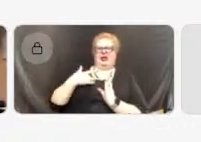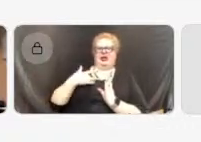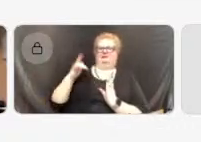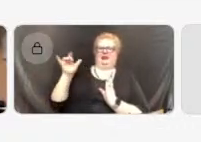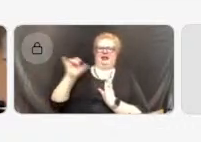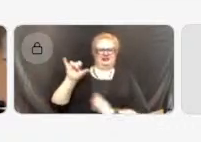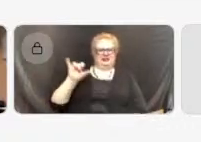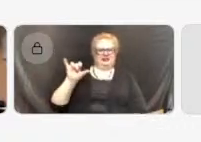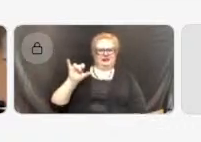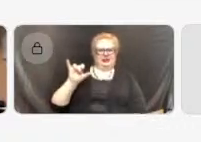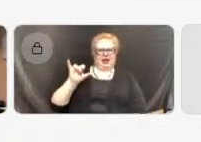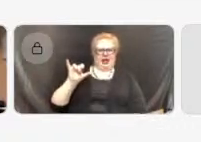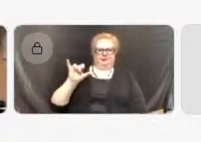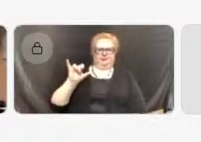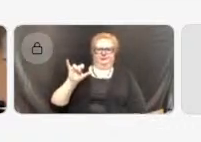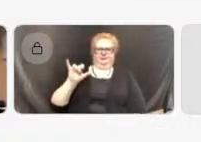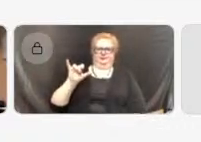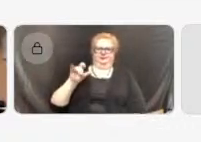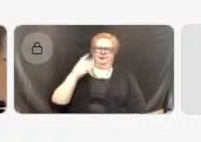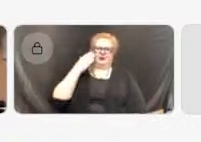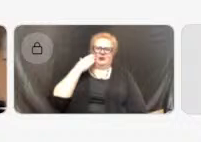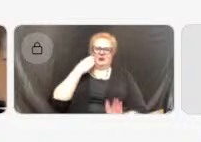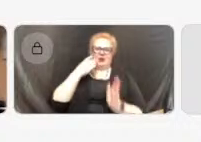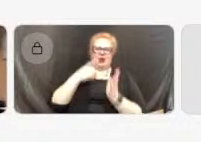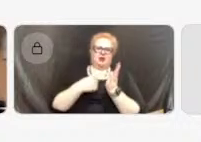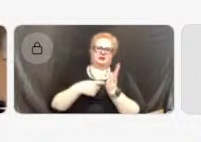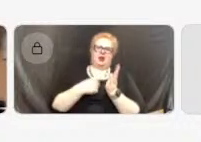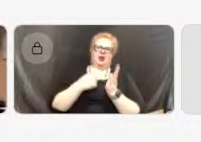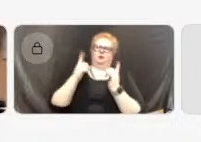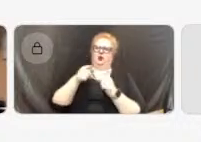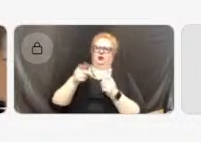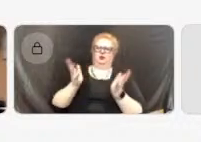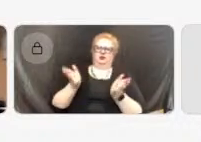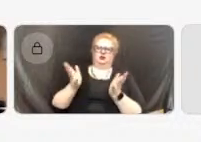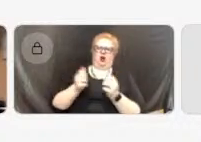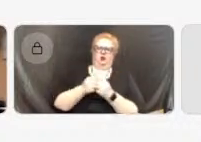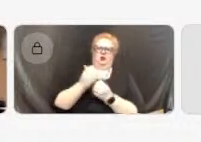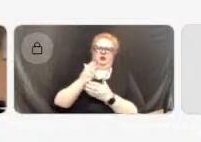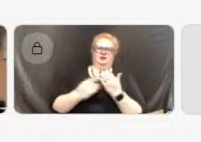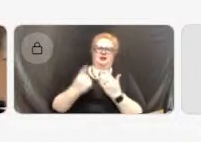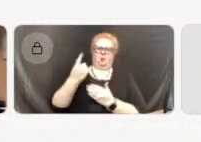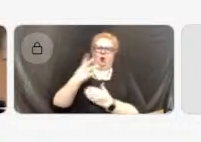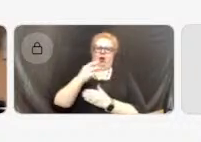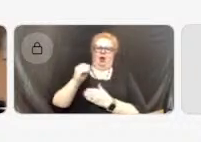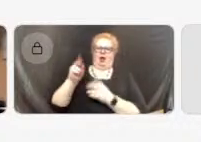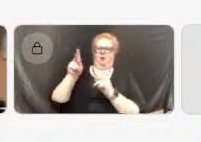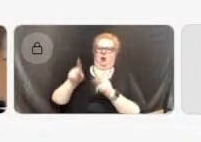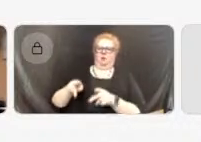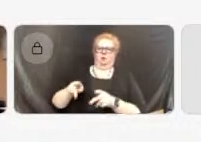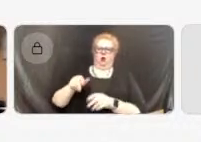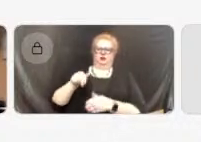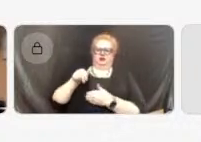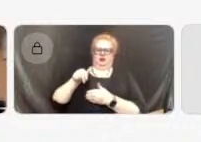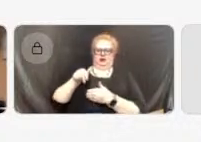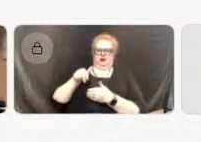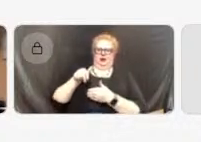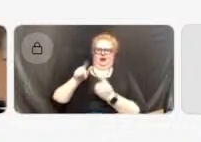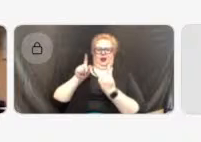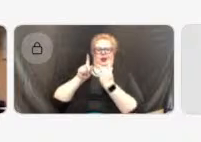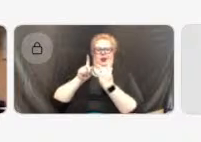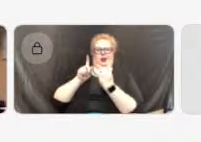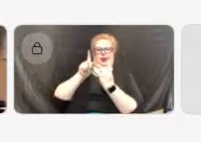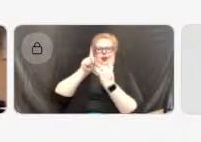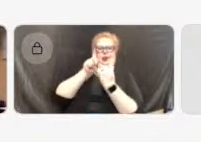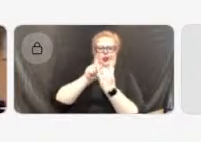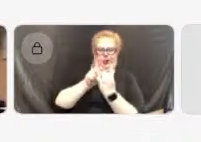though sometimes, when you're talking to someone and they step in a little too close, invading